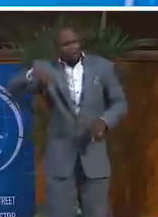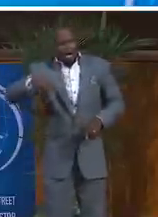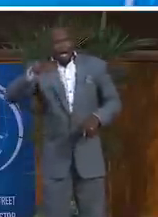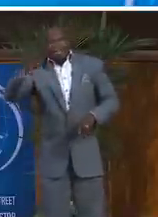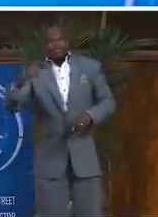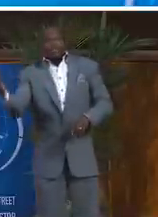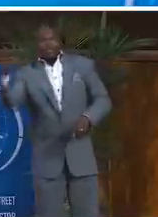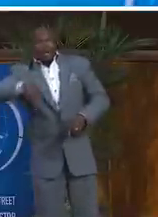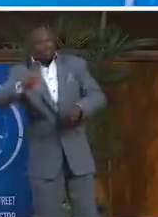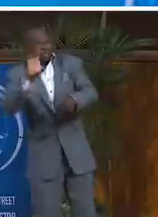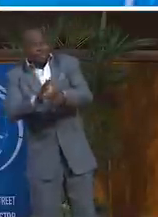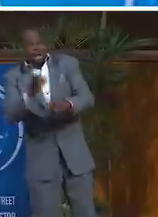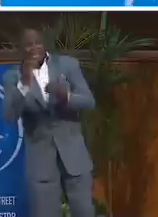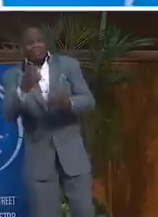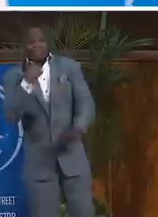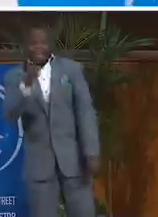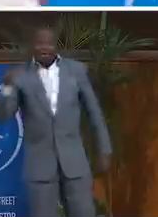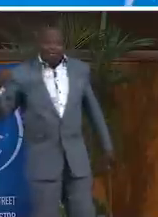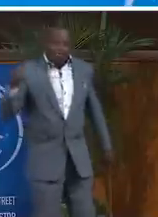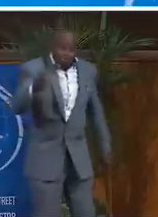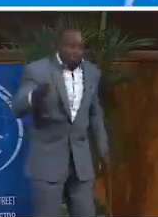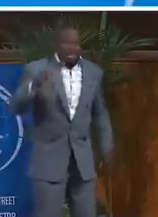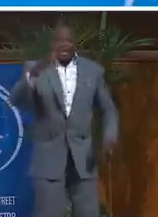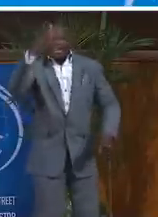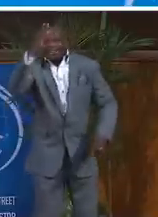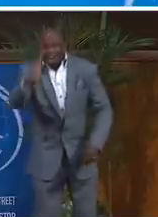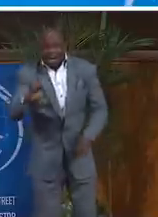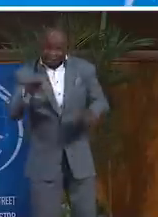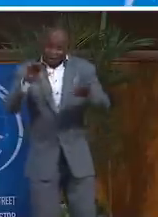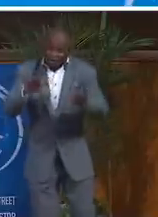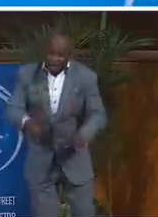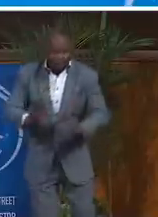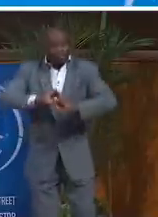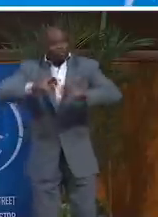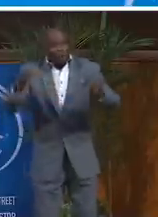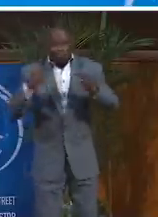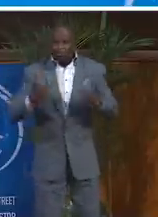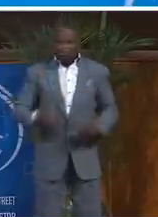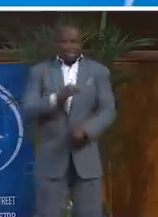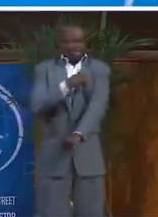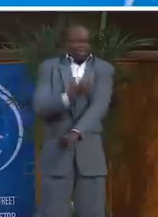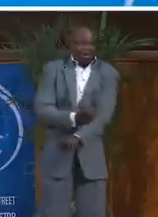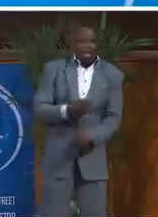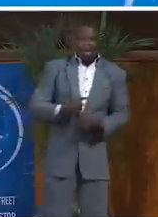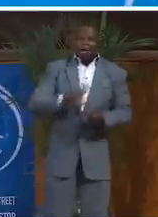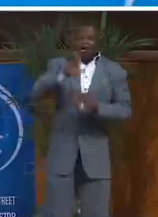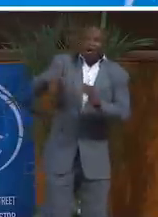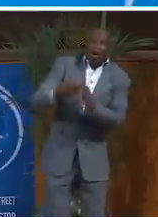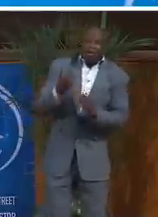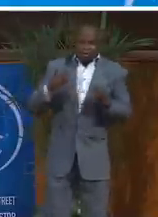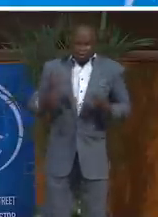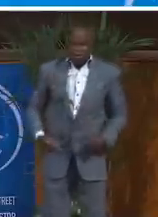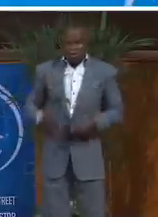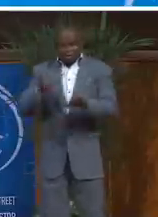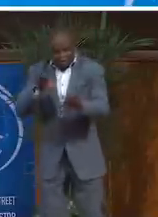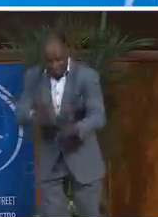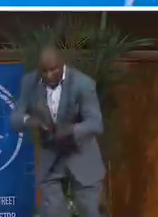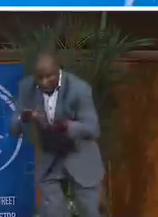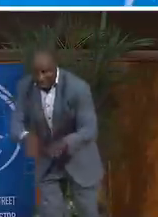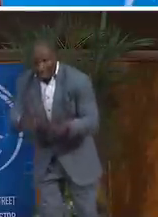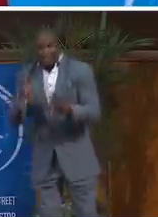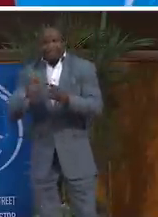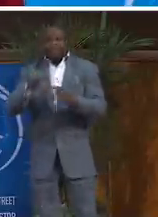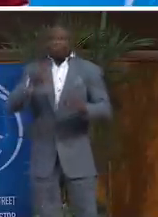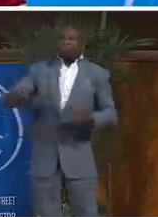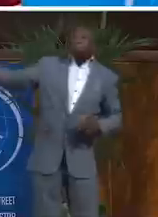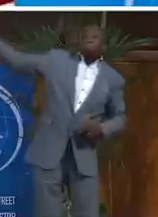come to church and let me declare to you that God bows to no human authority, but all human bow down to